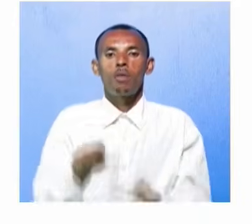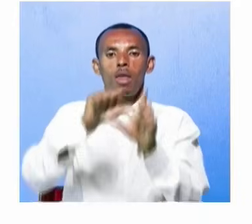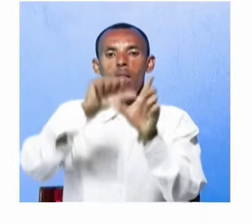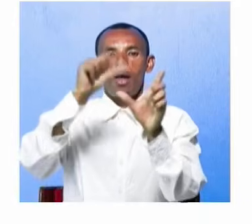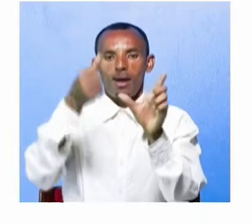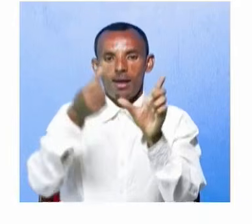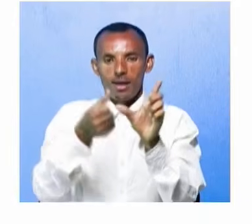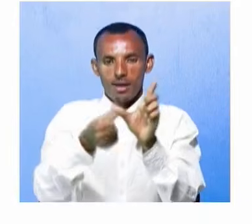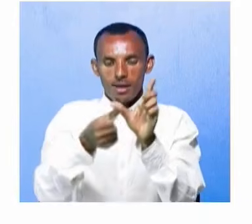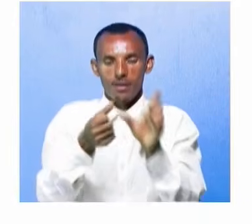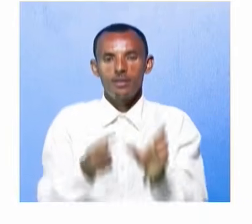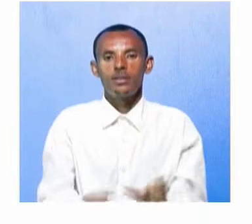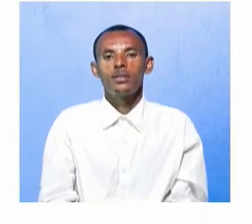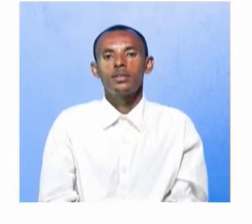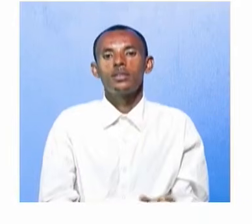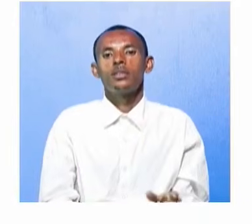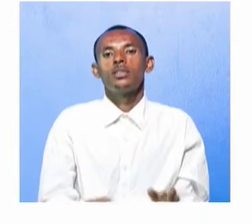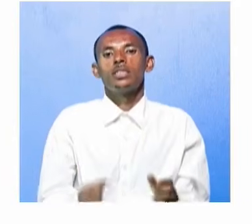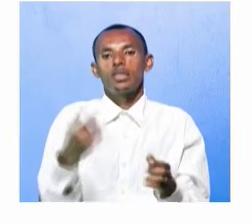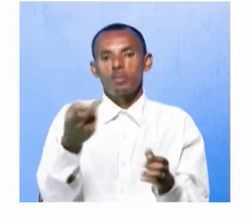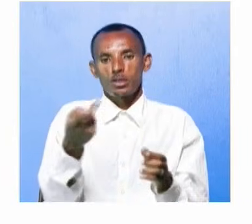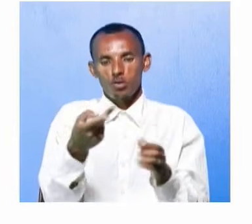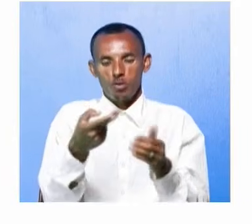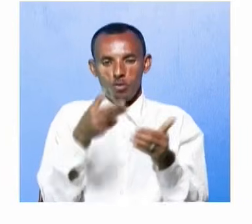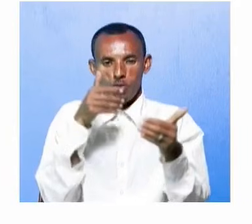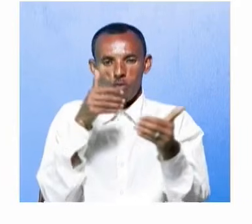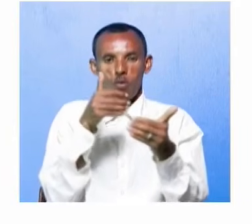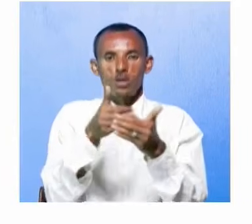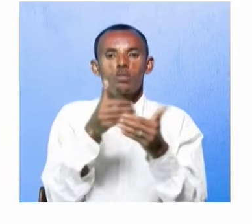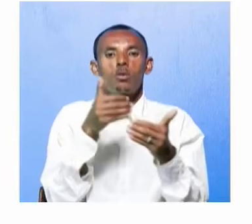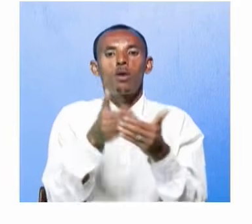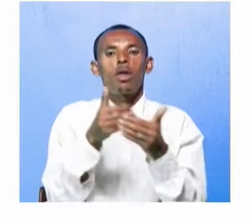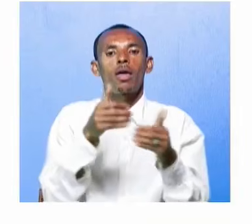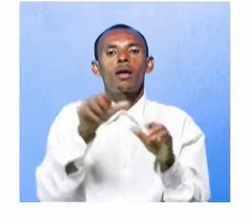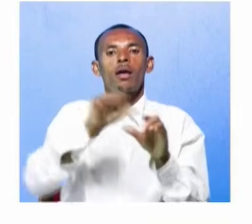of corresponding angles